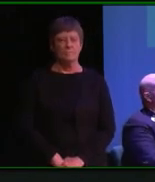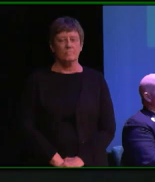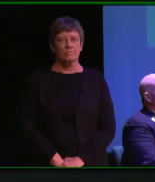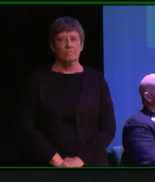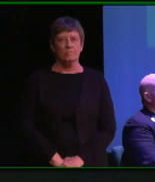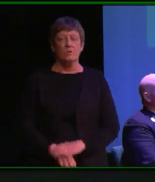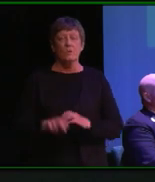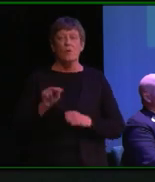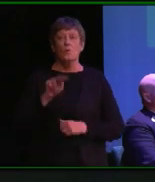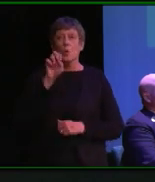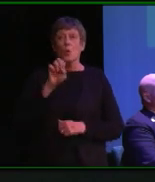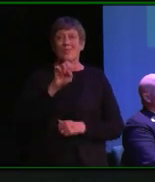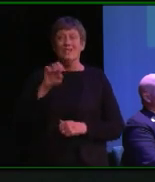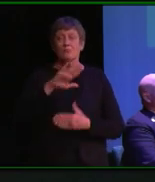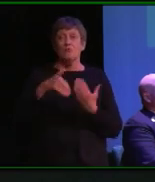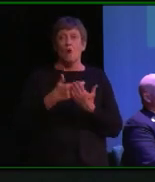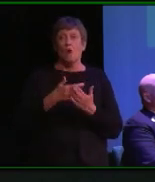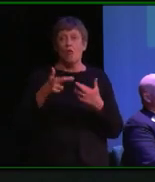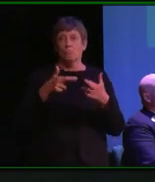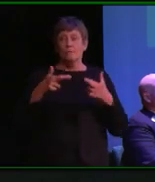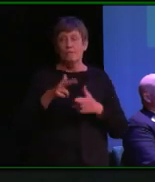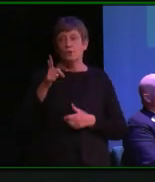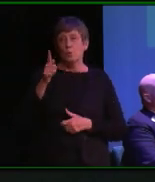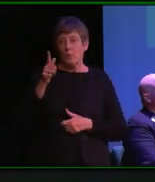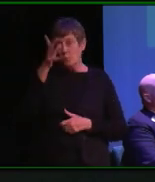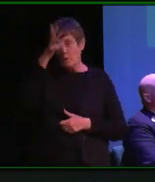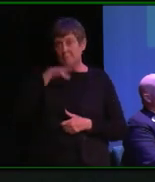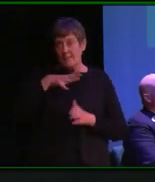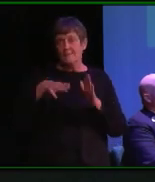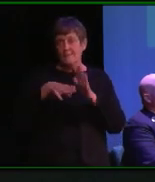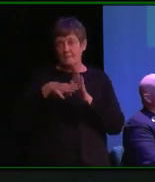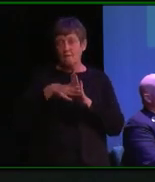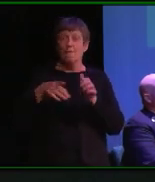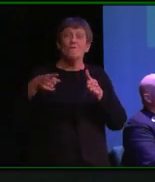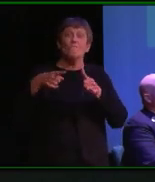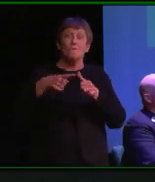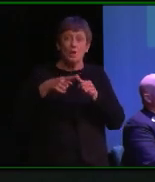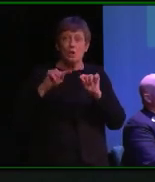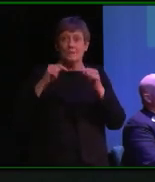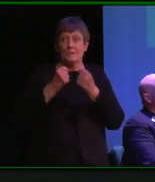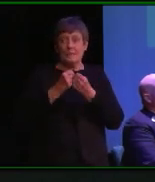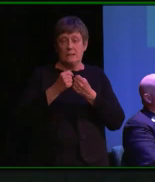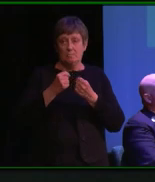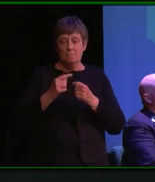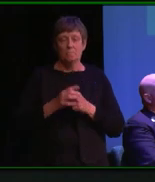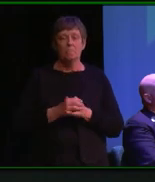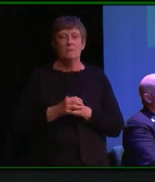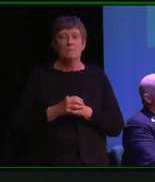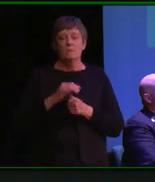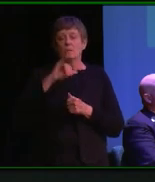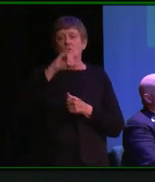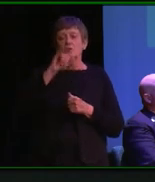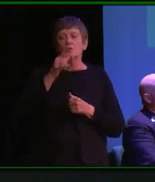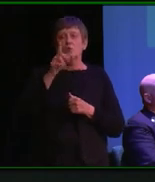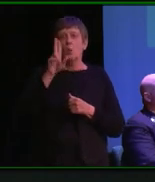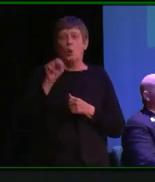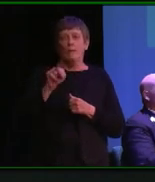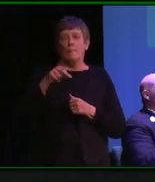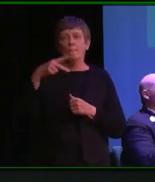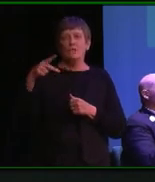The Northeast All-Region 21 men's soccer first team goes to Jordan Pacheco.